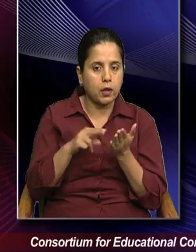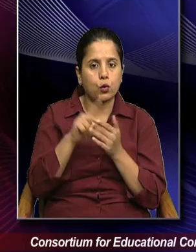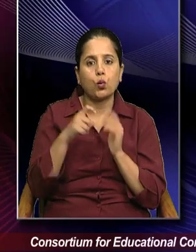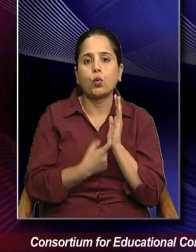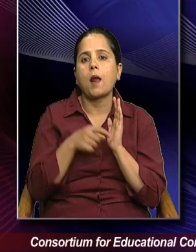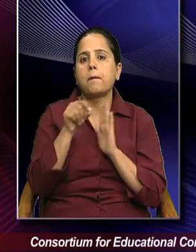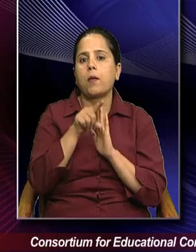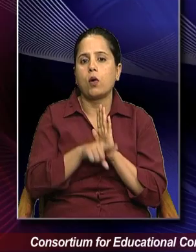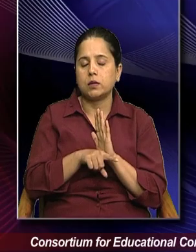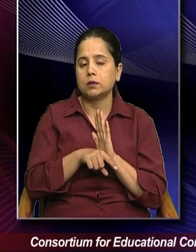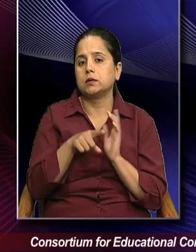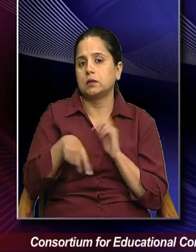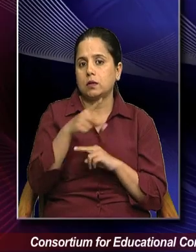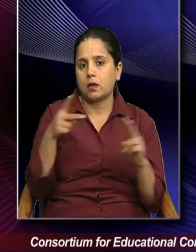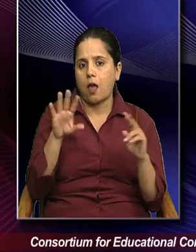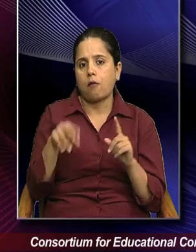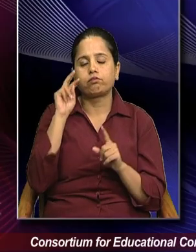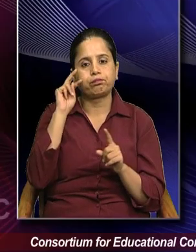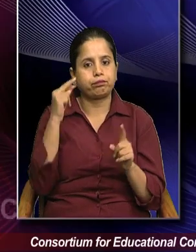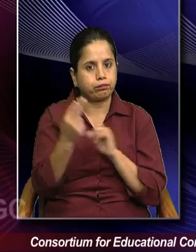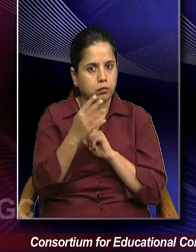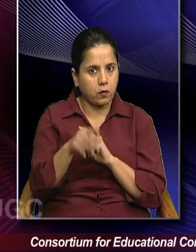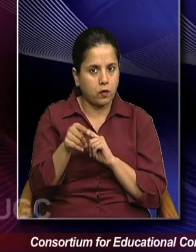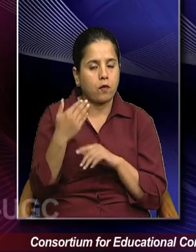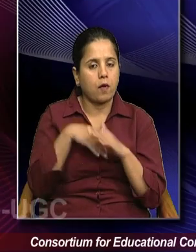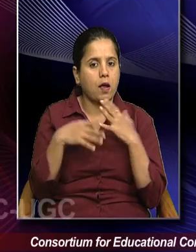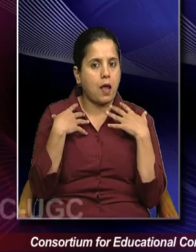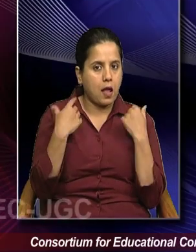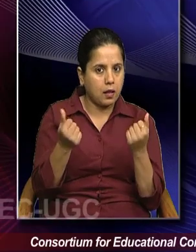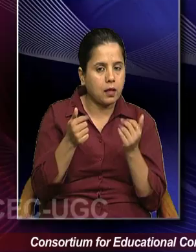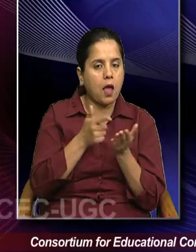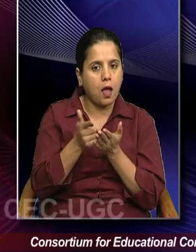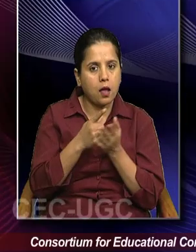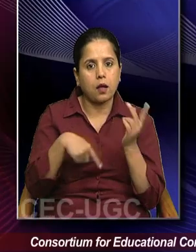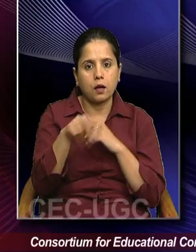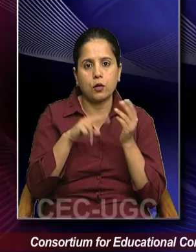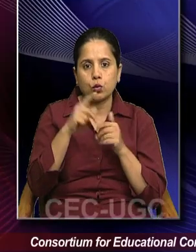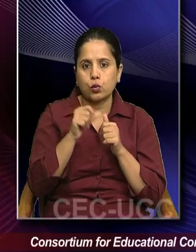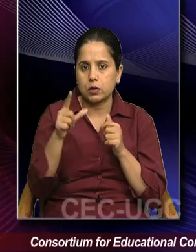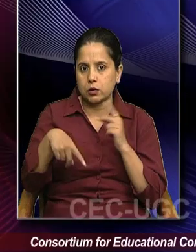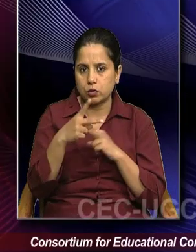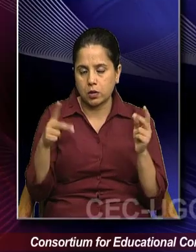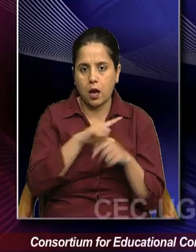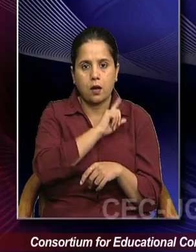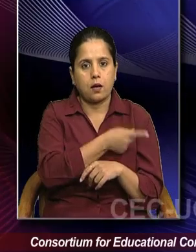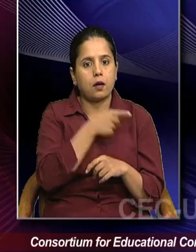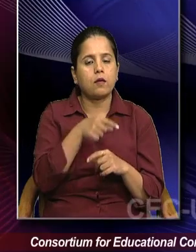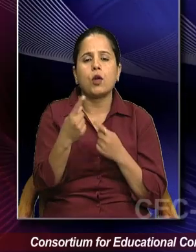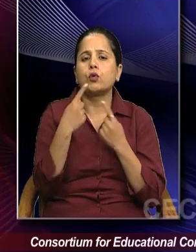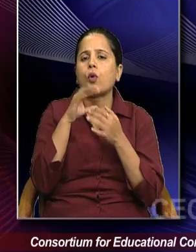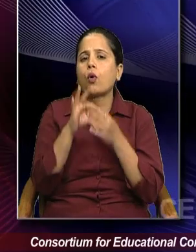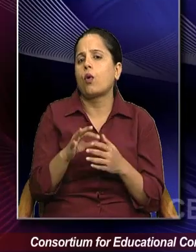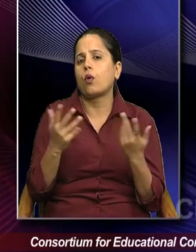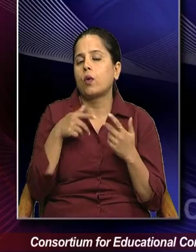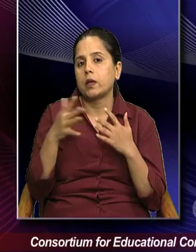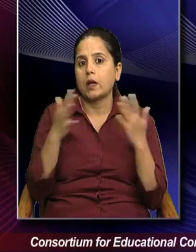policy. These are the aspects under the health, agriculture, nutrition, and energy. When we talk about climate